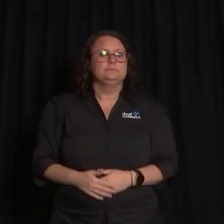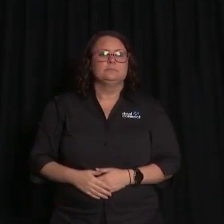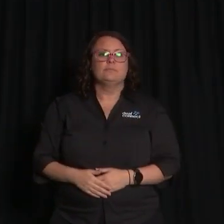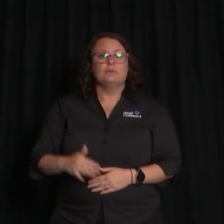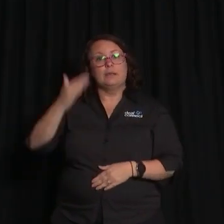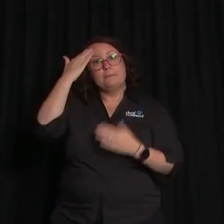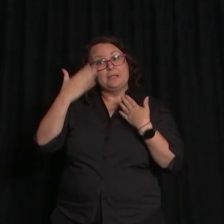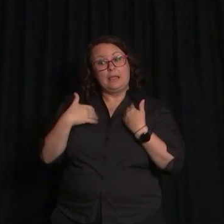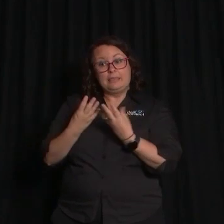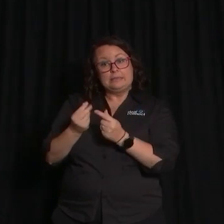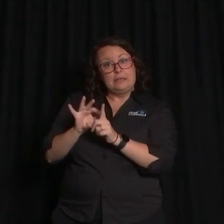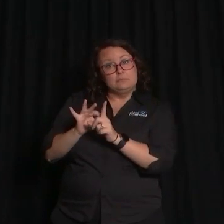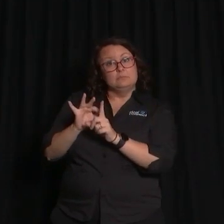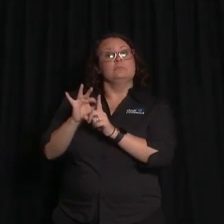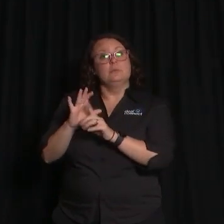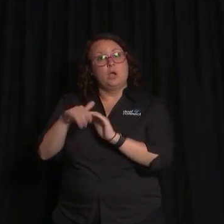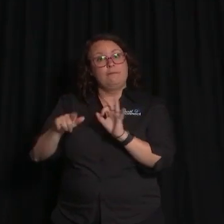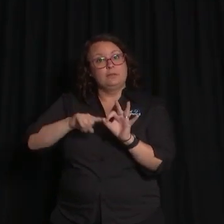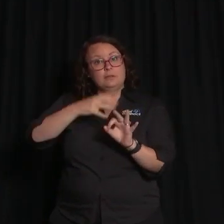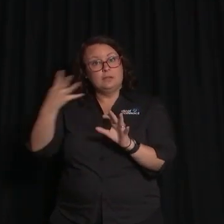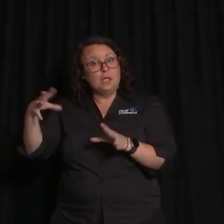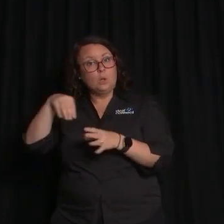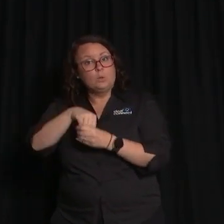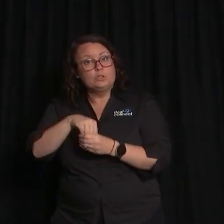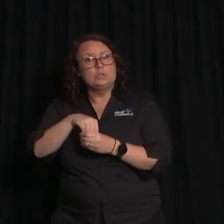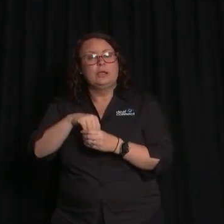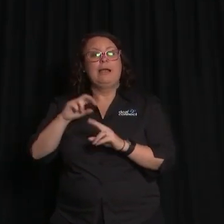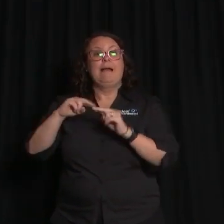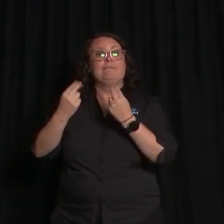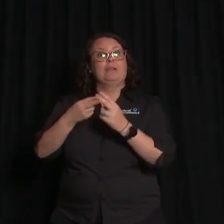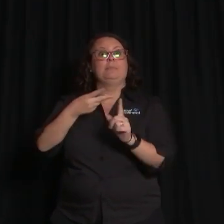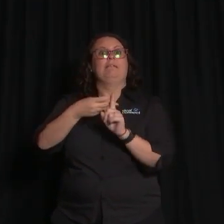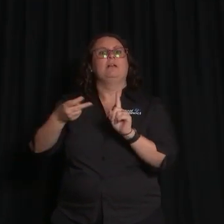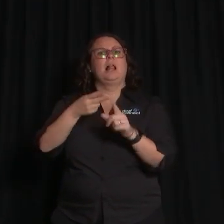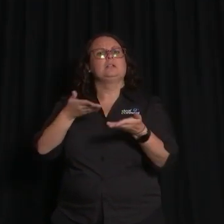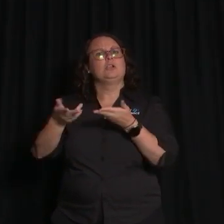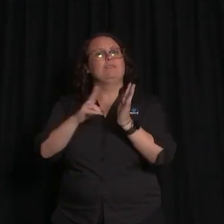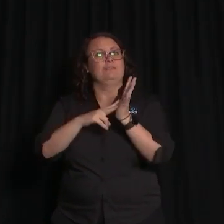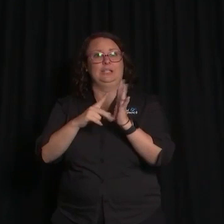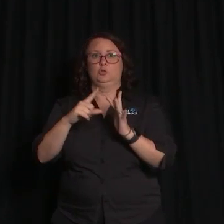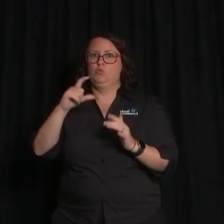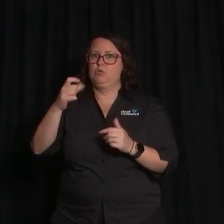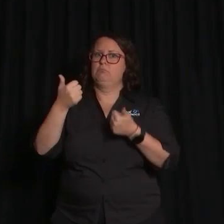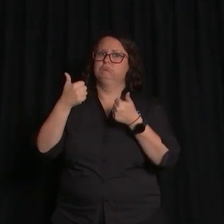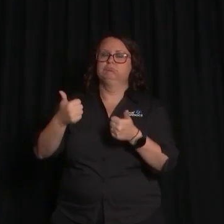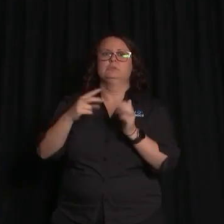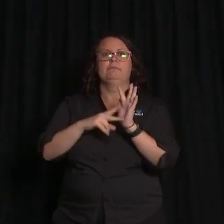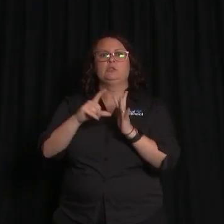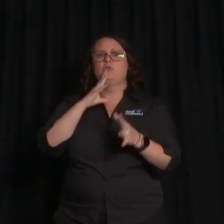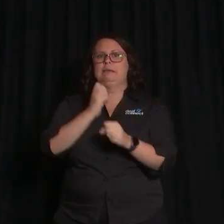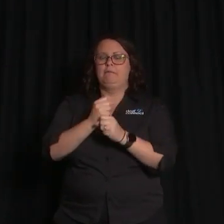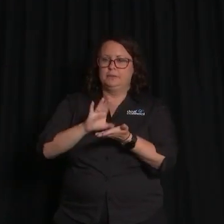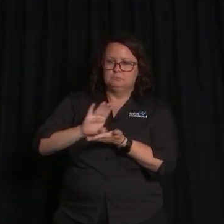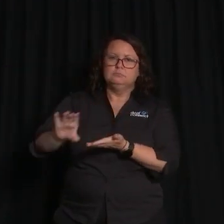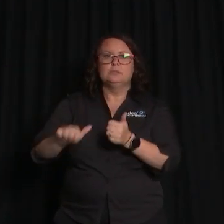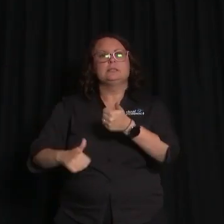improvement around LGBTIQ inclusion. In family violence services, particularly in Victoria, we've seen some great money come in from state government to support